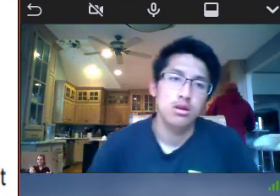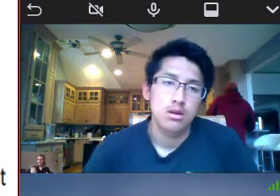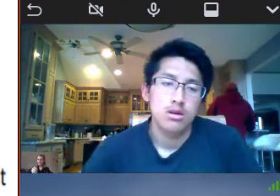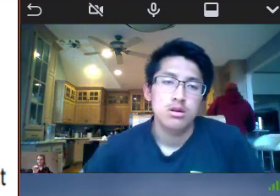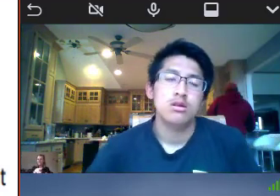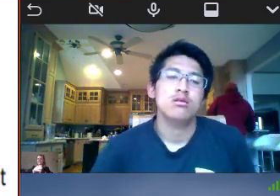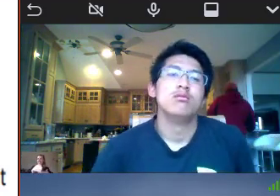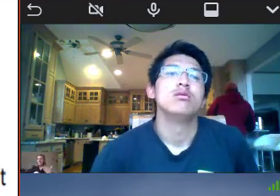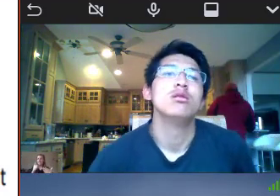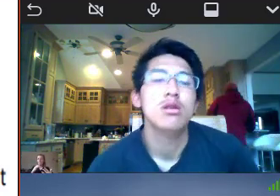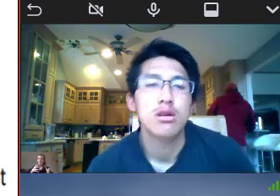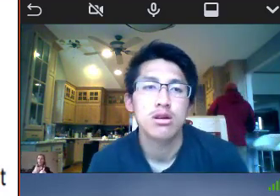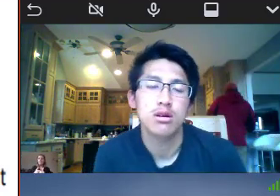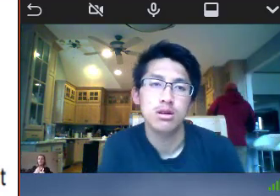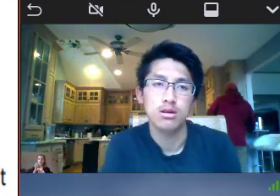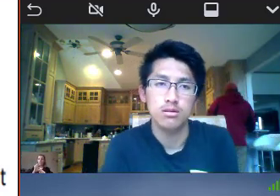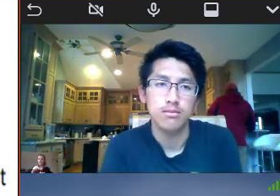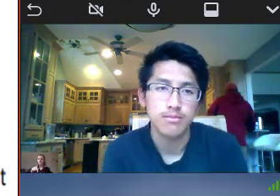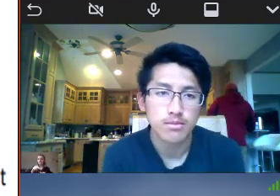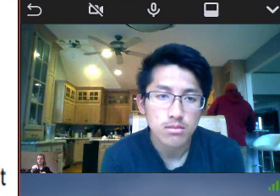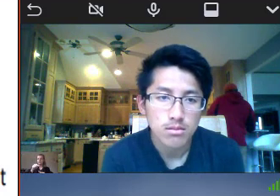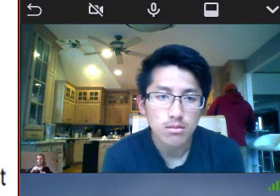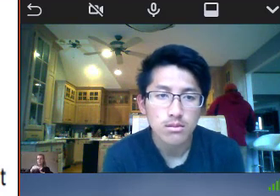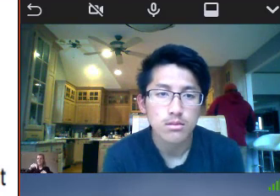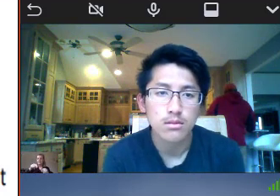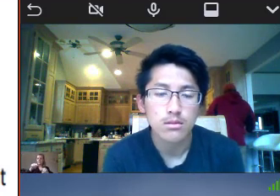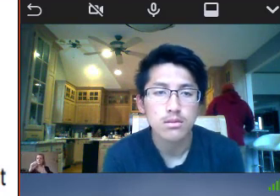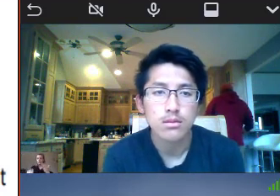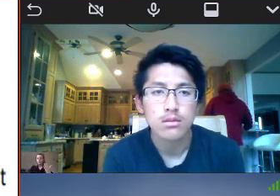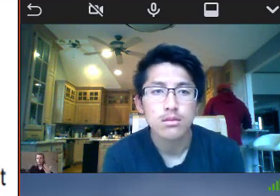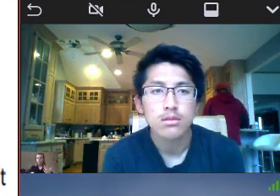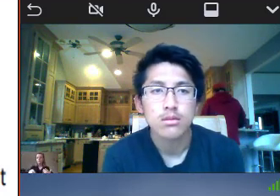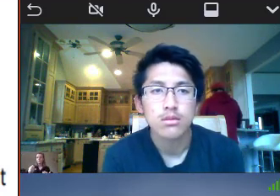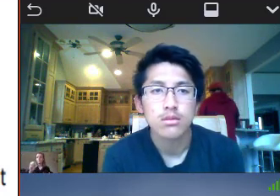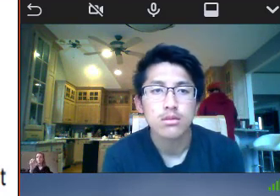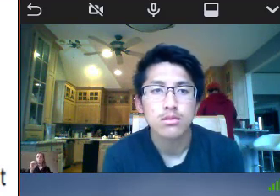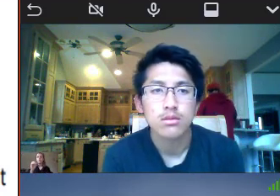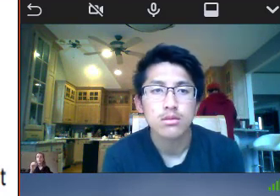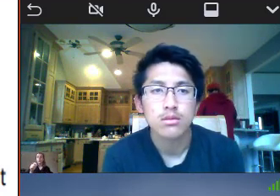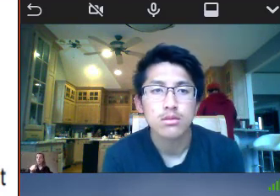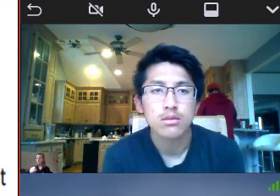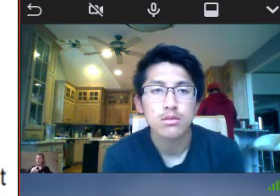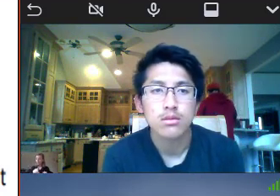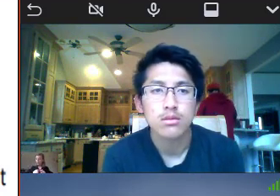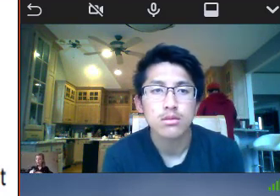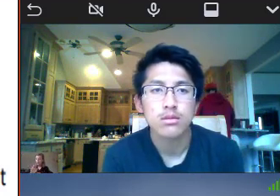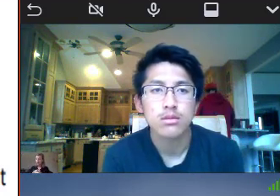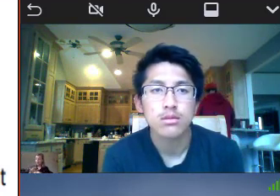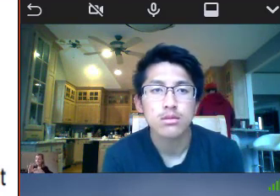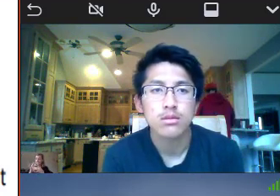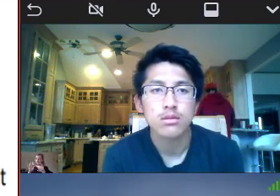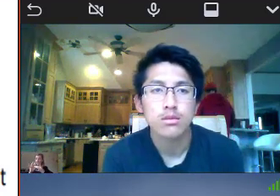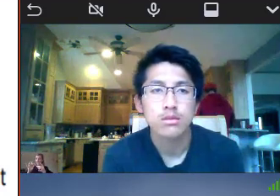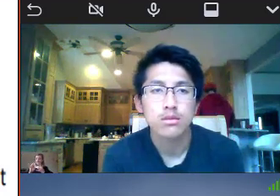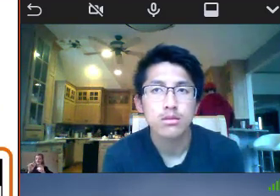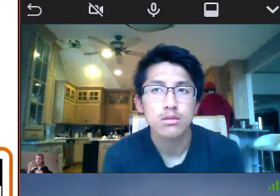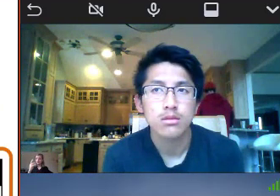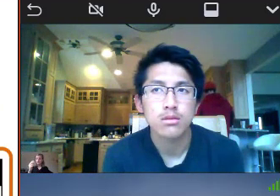of questions here on the chat. So the first for Nicola, the satisfactory, sort of the